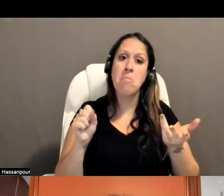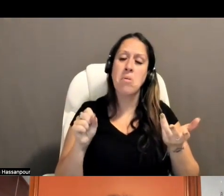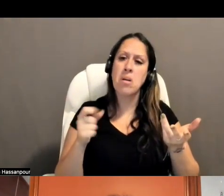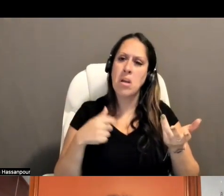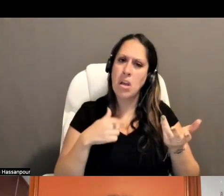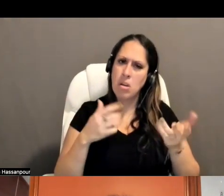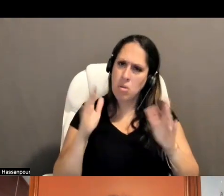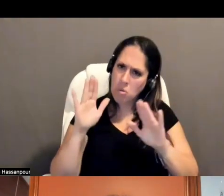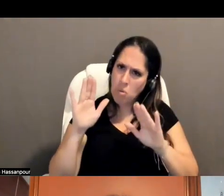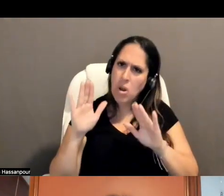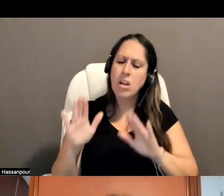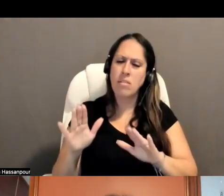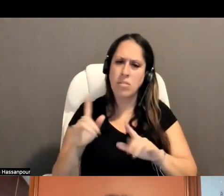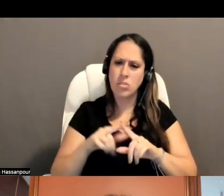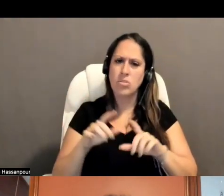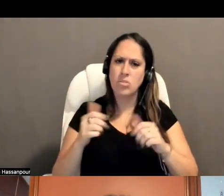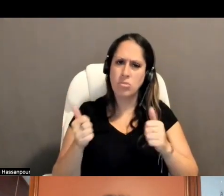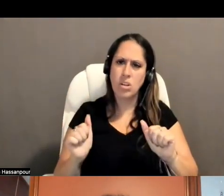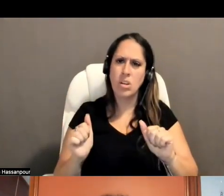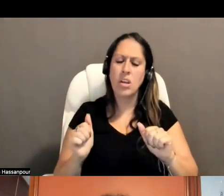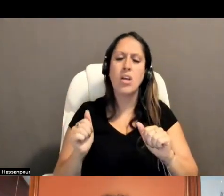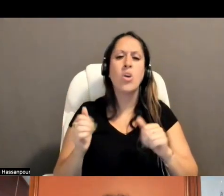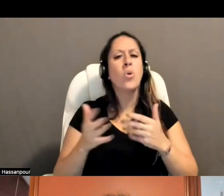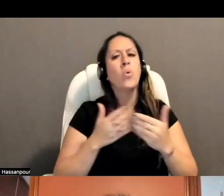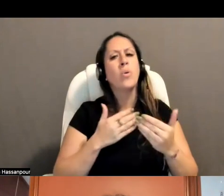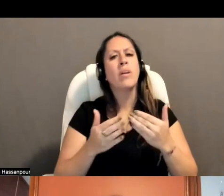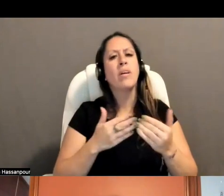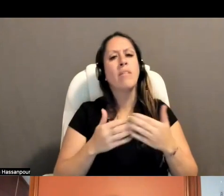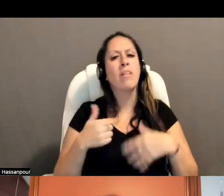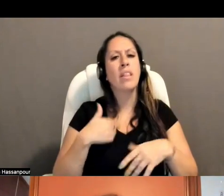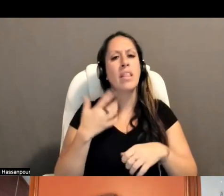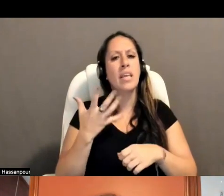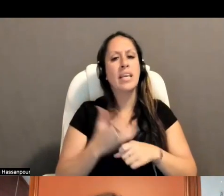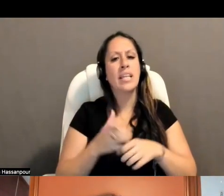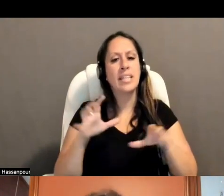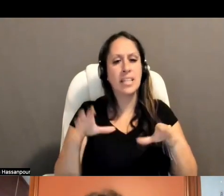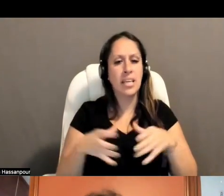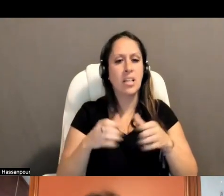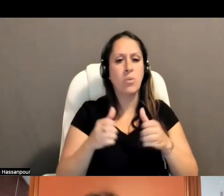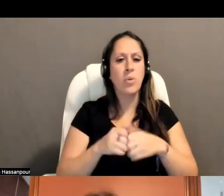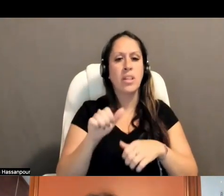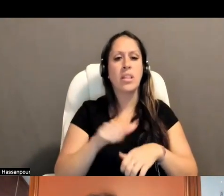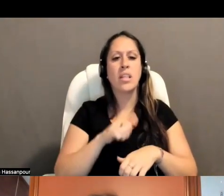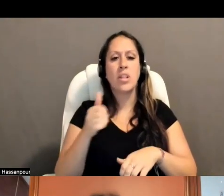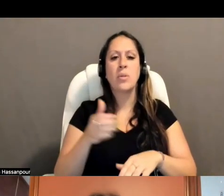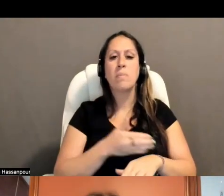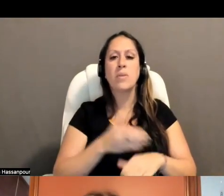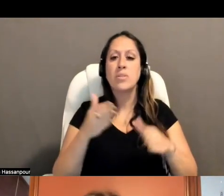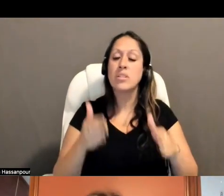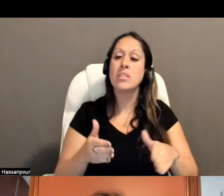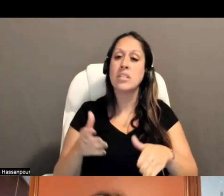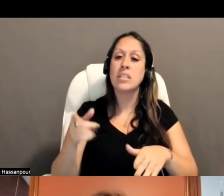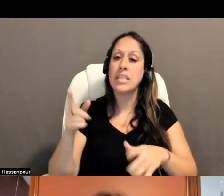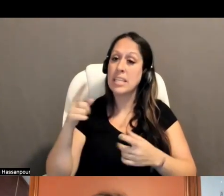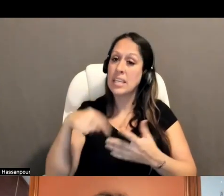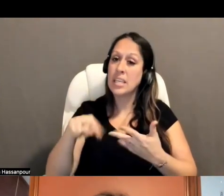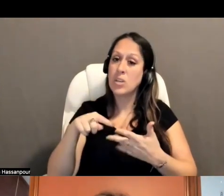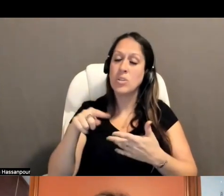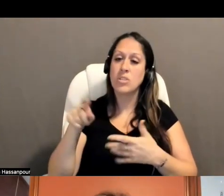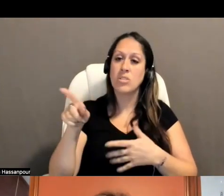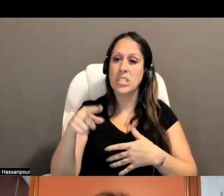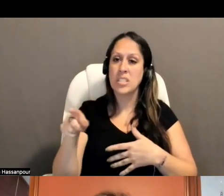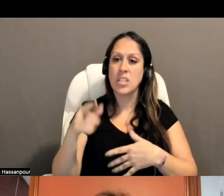would be wonderful. Whenever I get together with another musician and he or she will